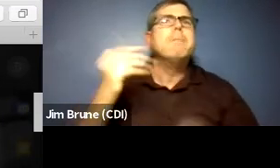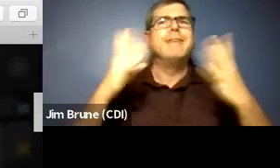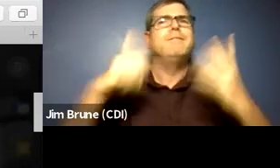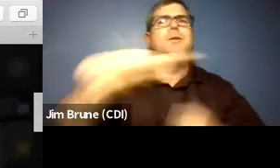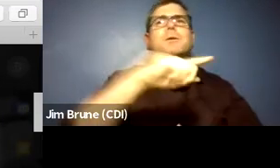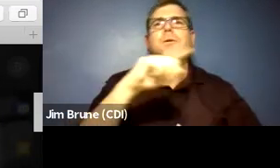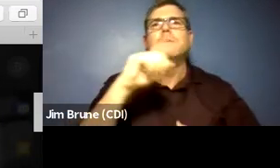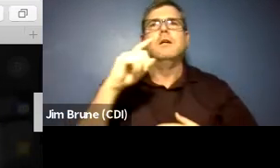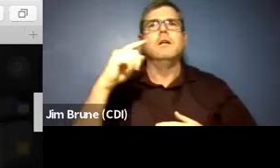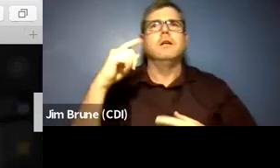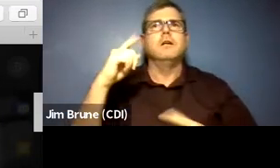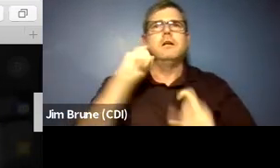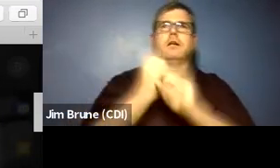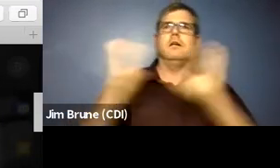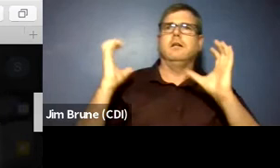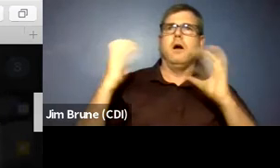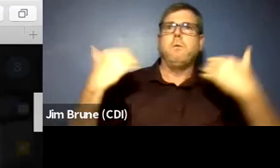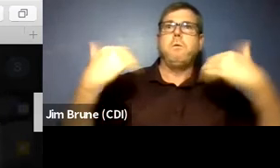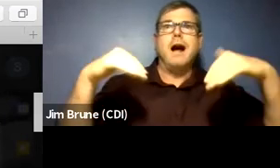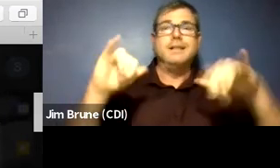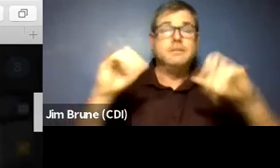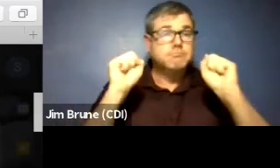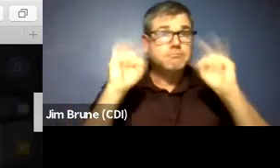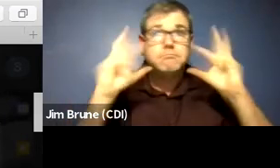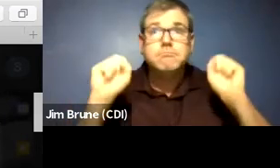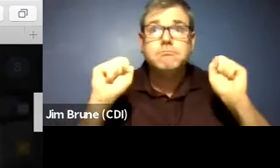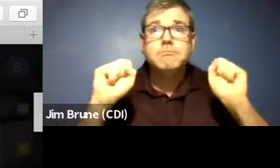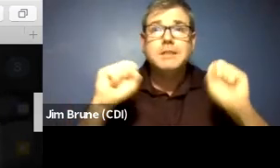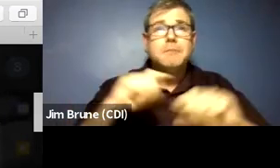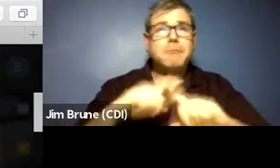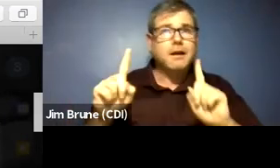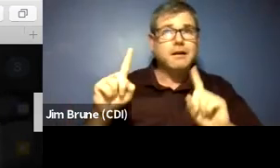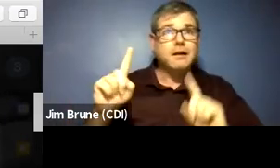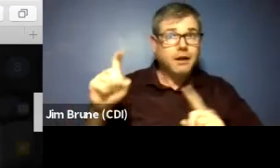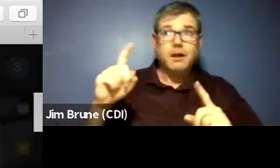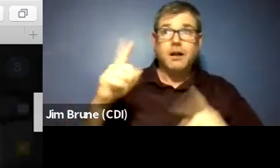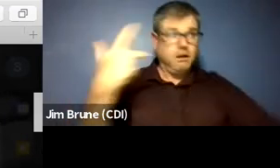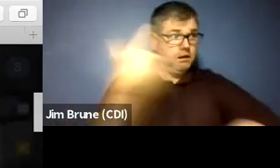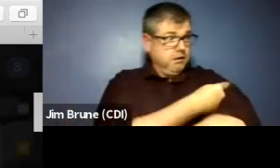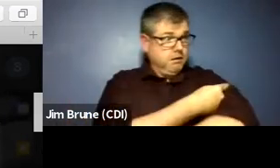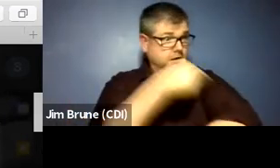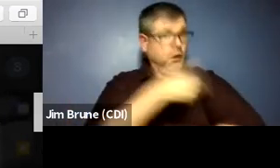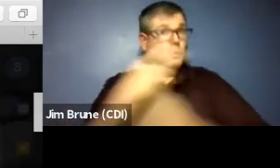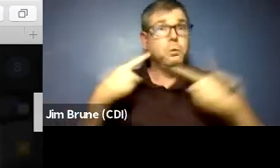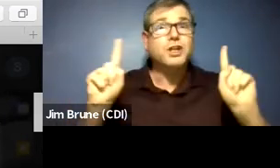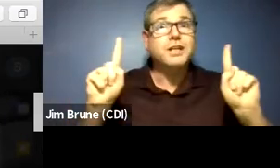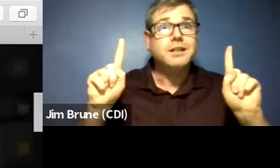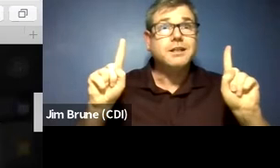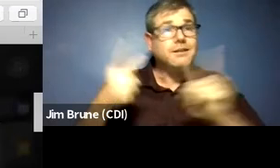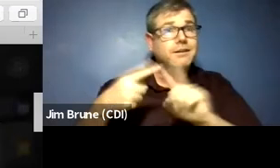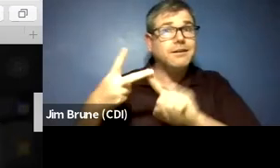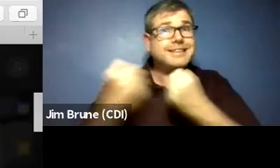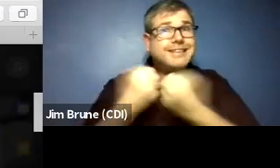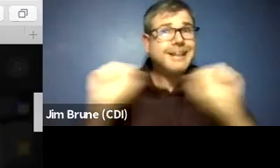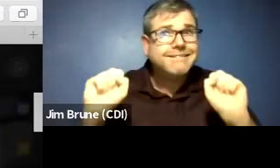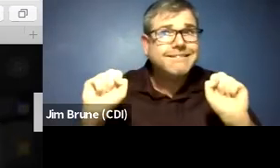that's amazing. And does it really work? And was it really developed safely? And so let's answer that